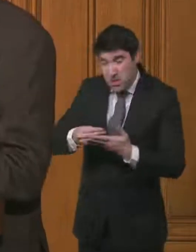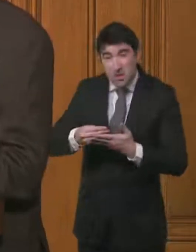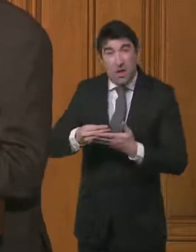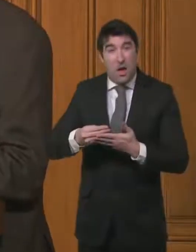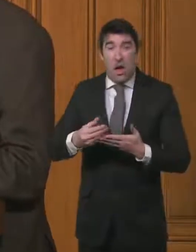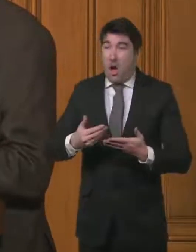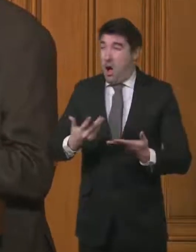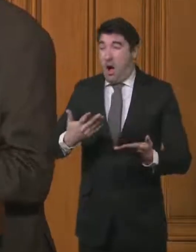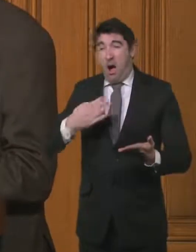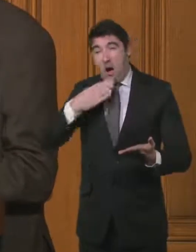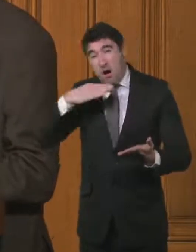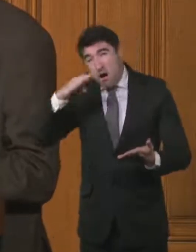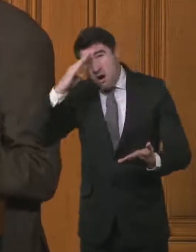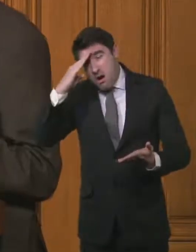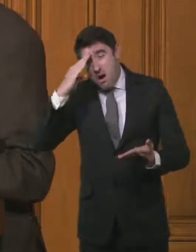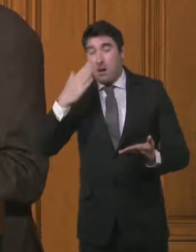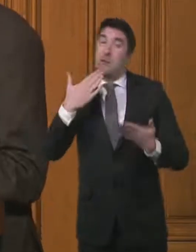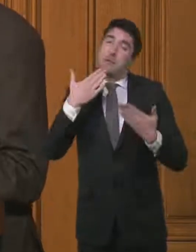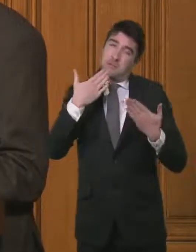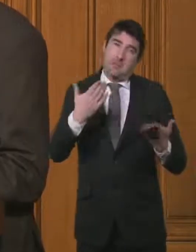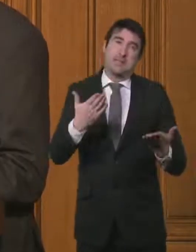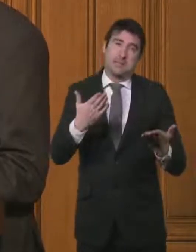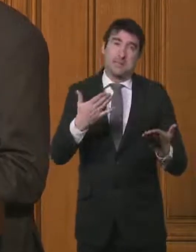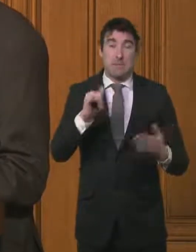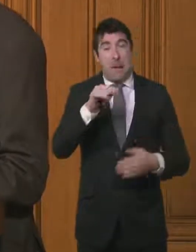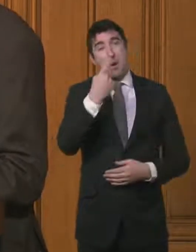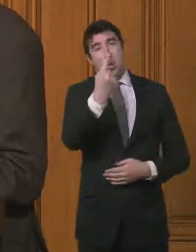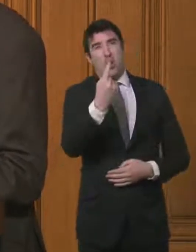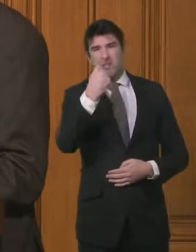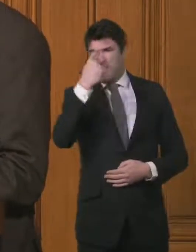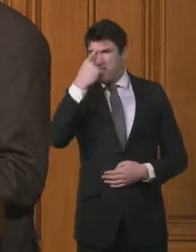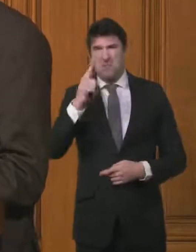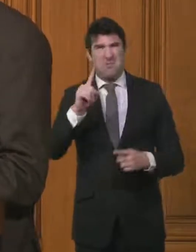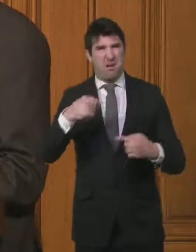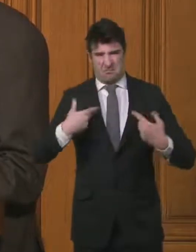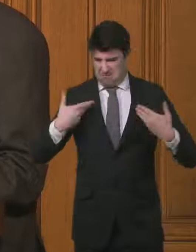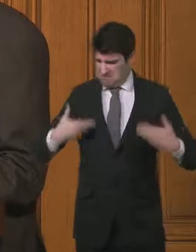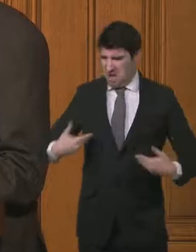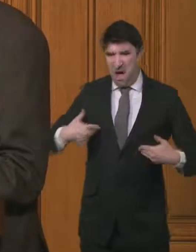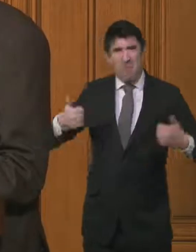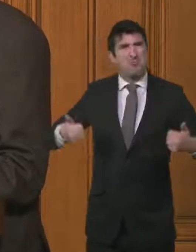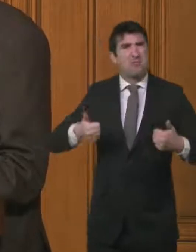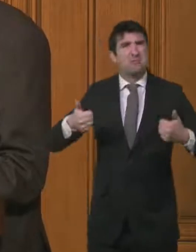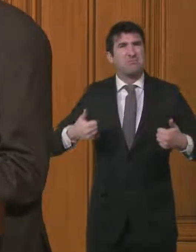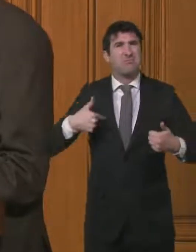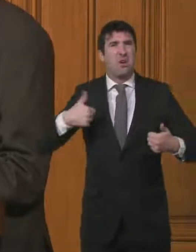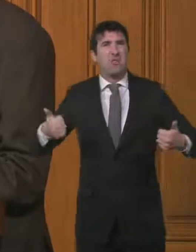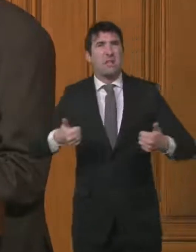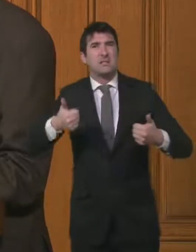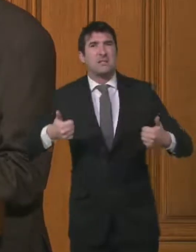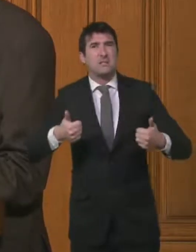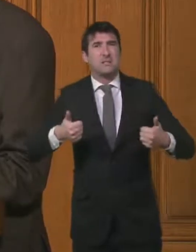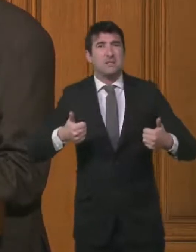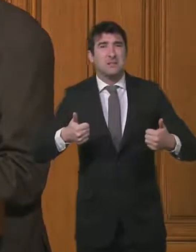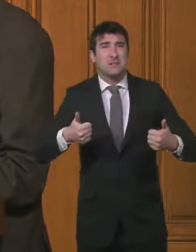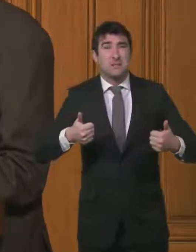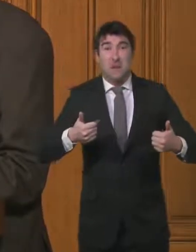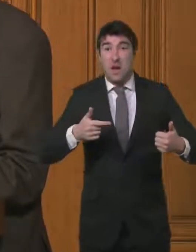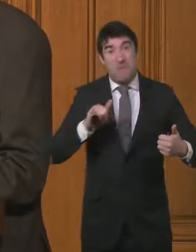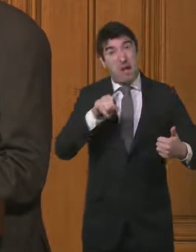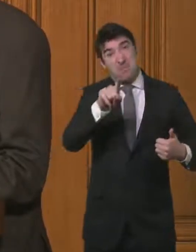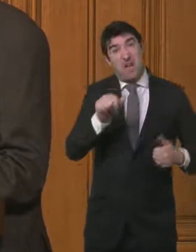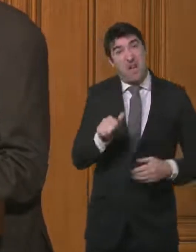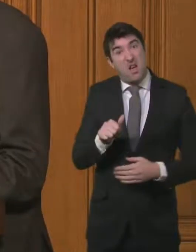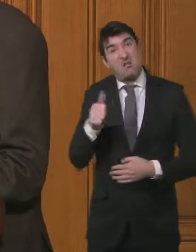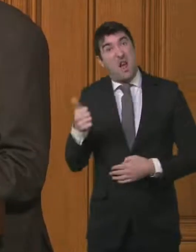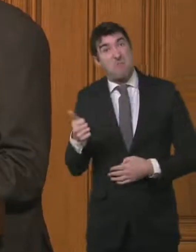you're well, but actually it's your actions in potentially not transmitting this to somebody else that further down the line can